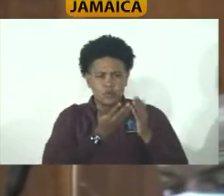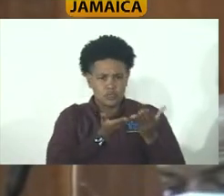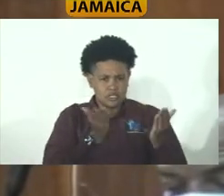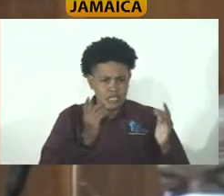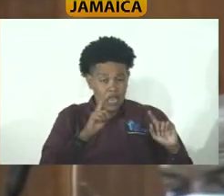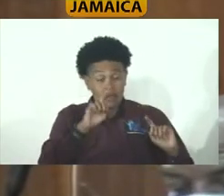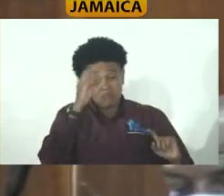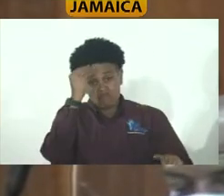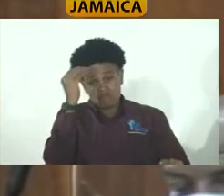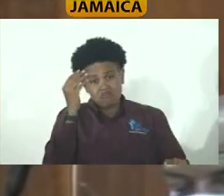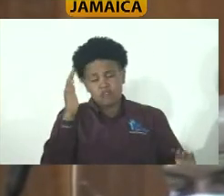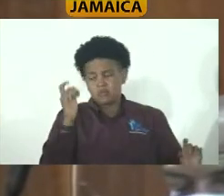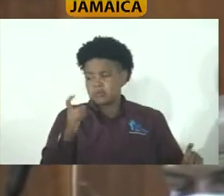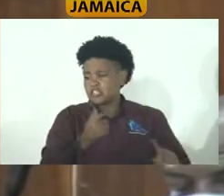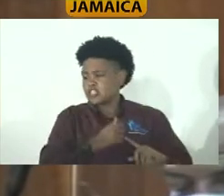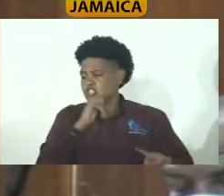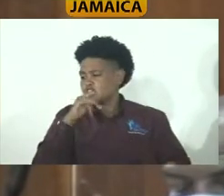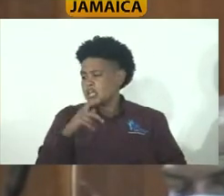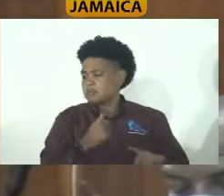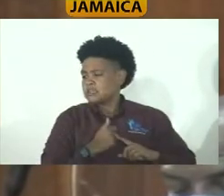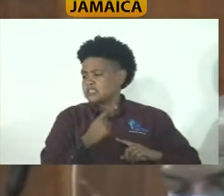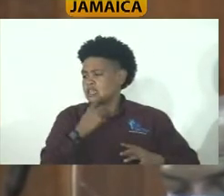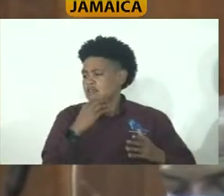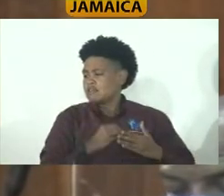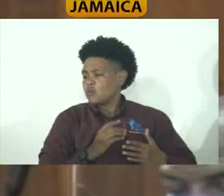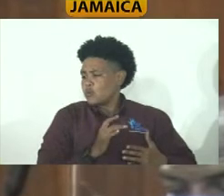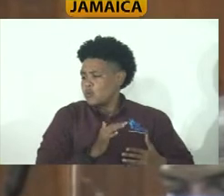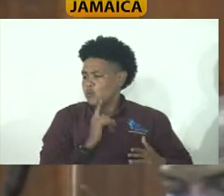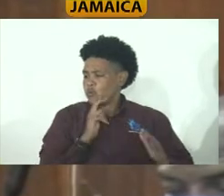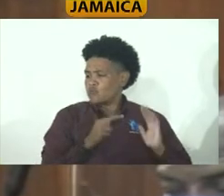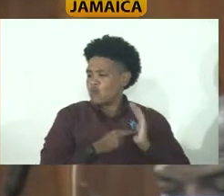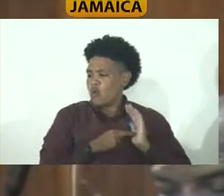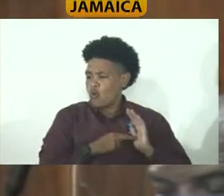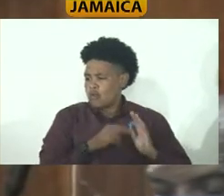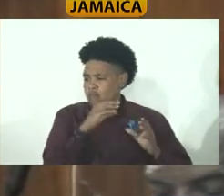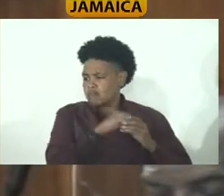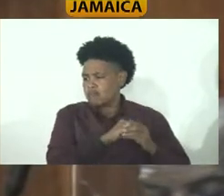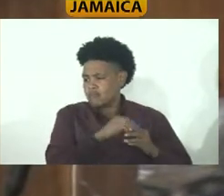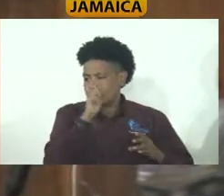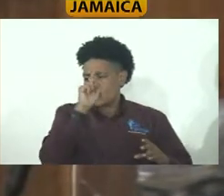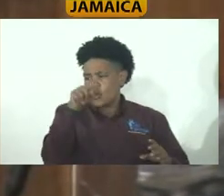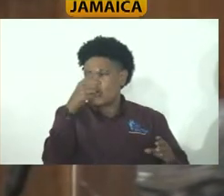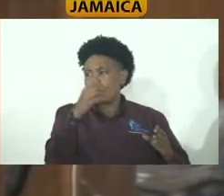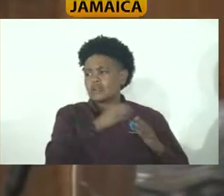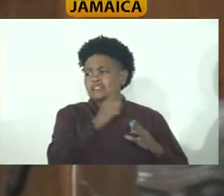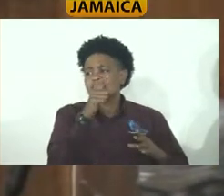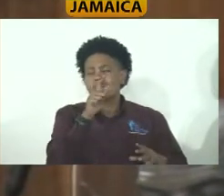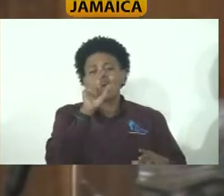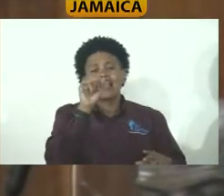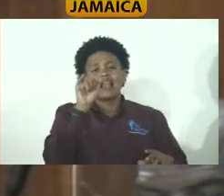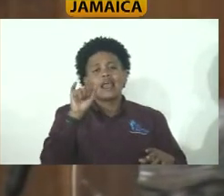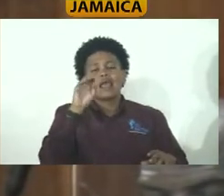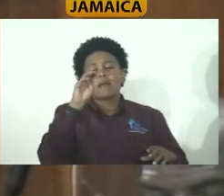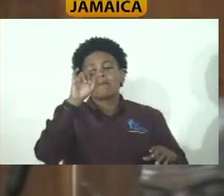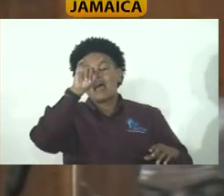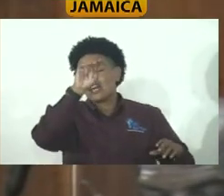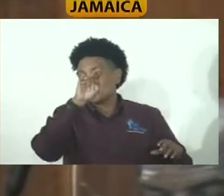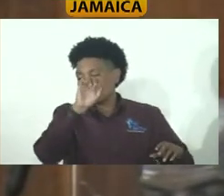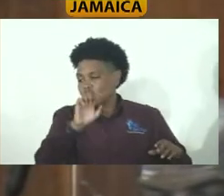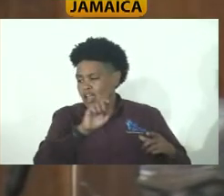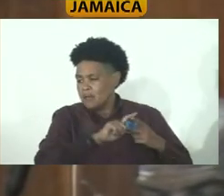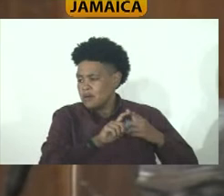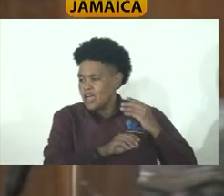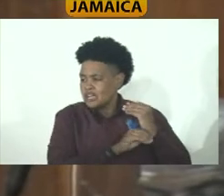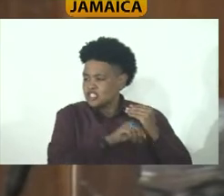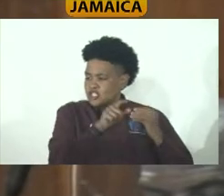madam speaker the gps are playing an outstanding role not only as lay magistrates but they are